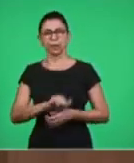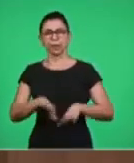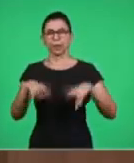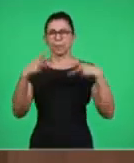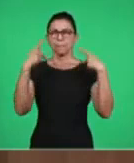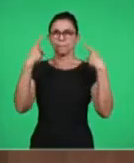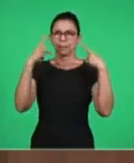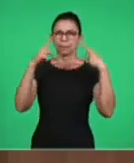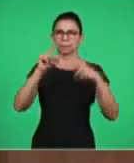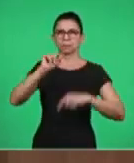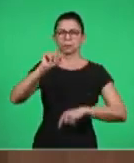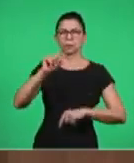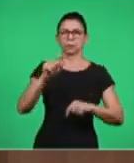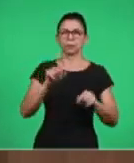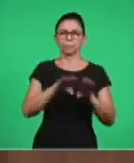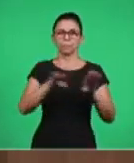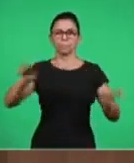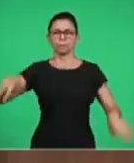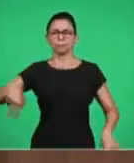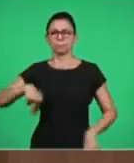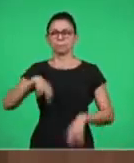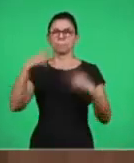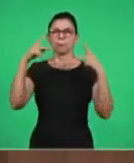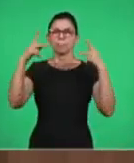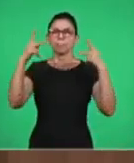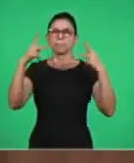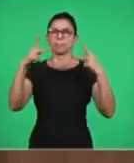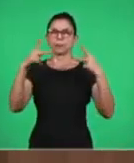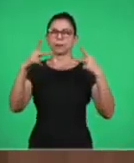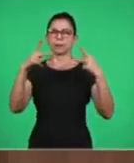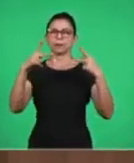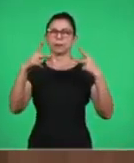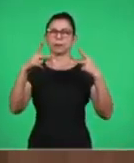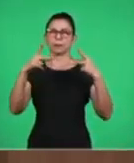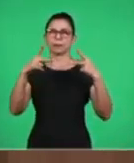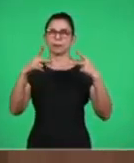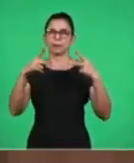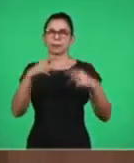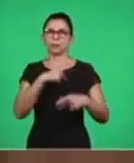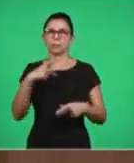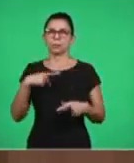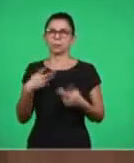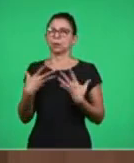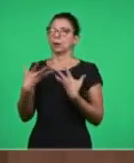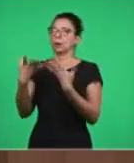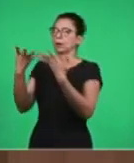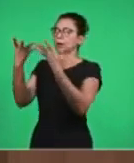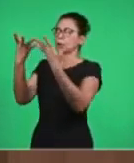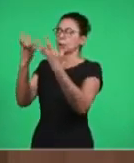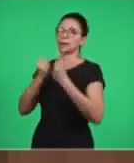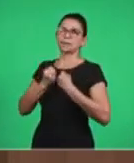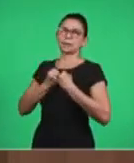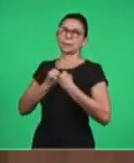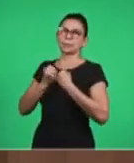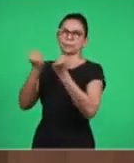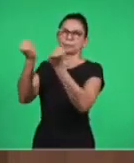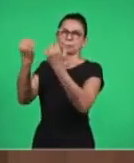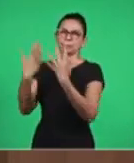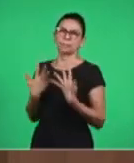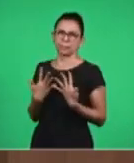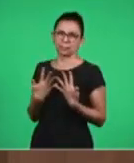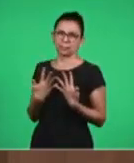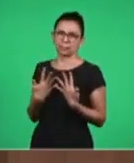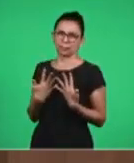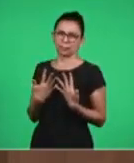Preaching is something that the pastor preaches, and he himself receives the blessing. Message, revelation